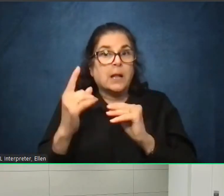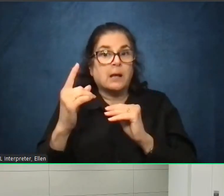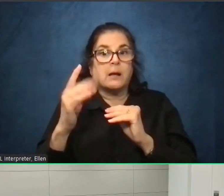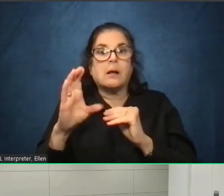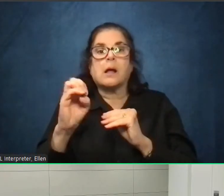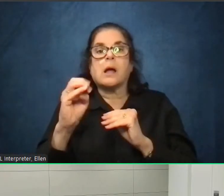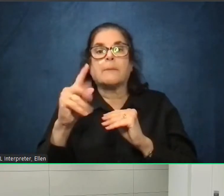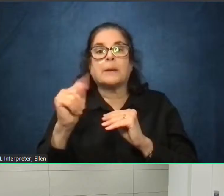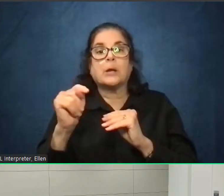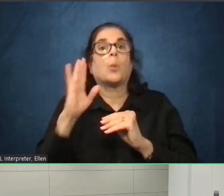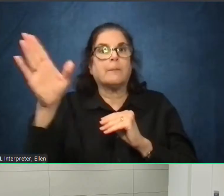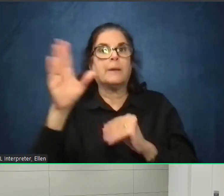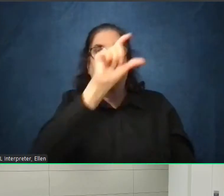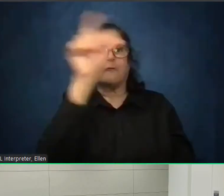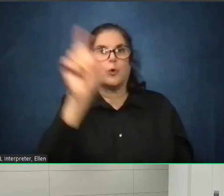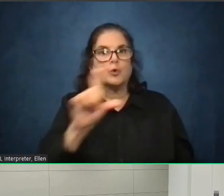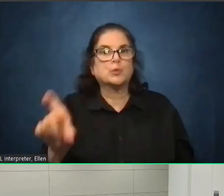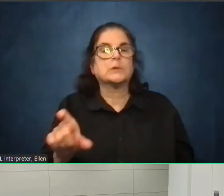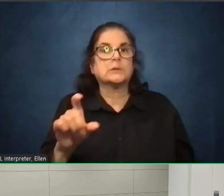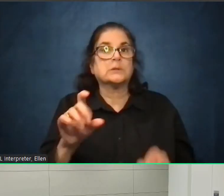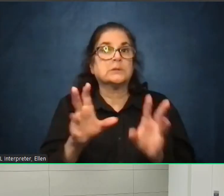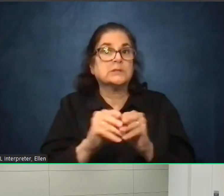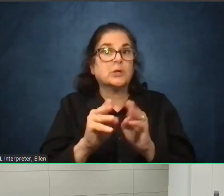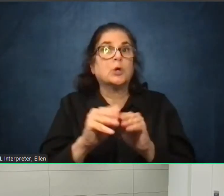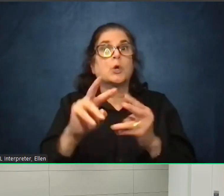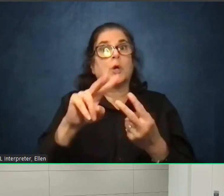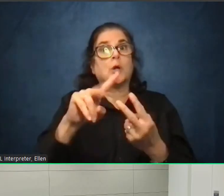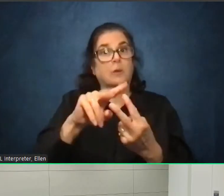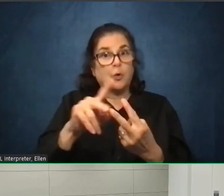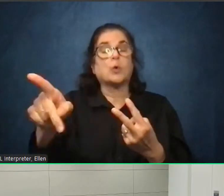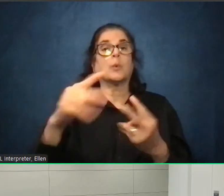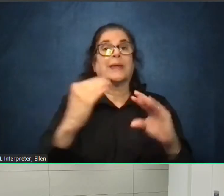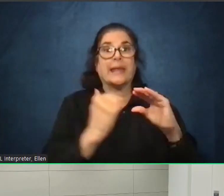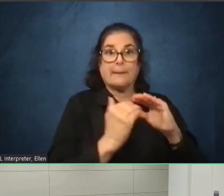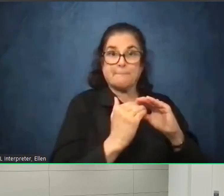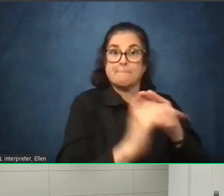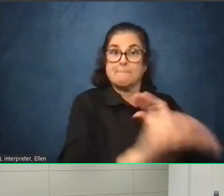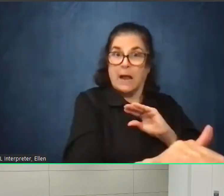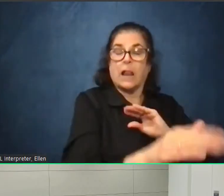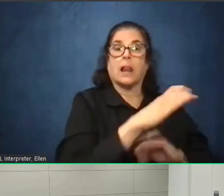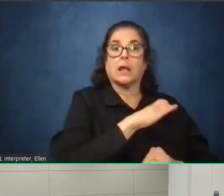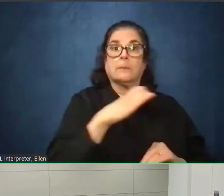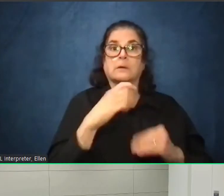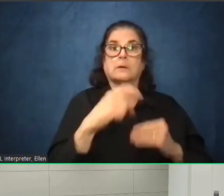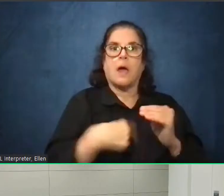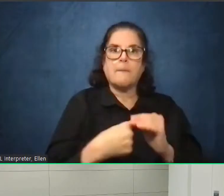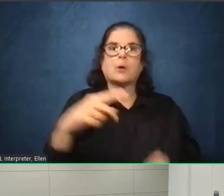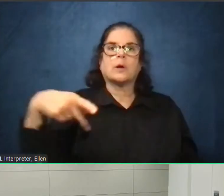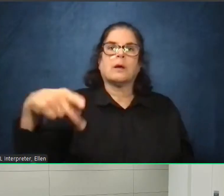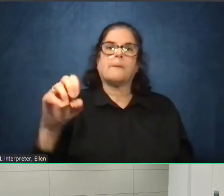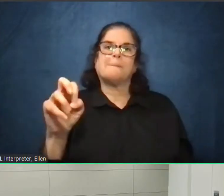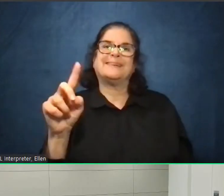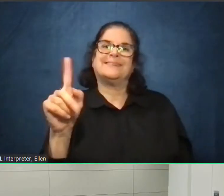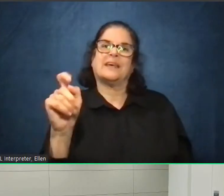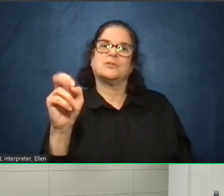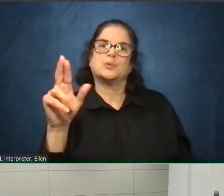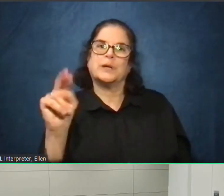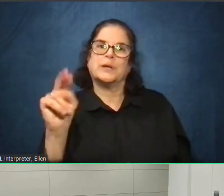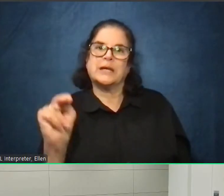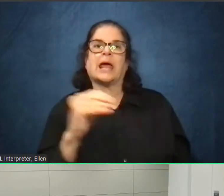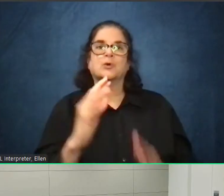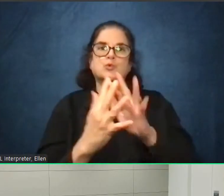session. One, you can give public written comment by emailing the Committee on Pedestrian and Traffic Safety at, I